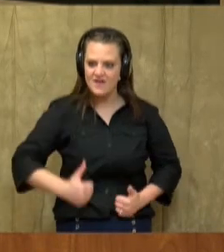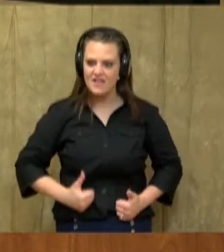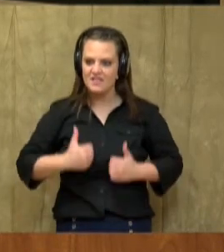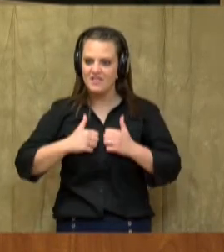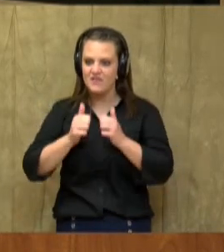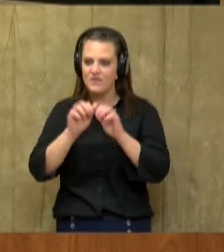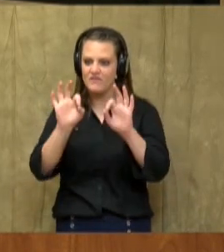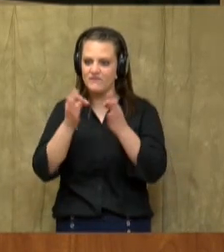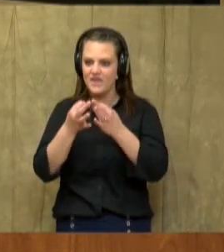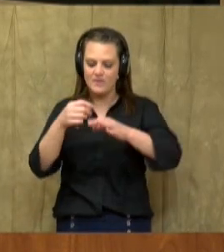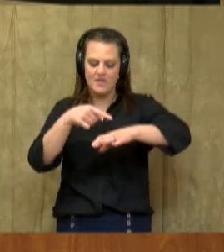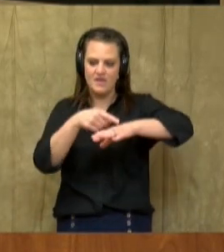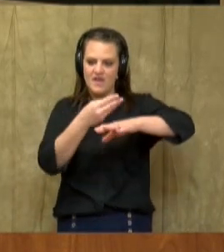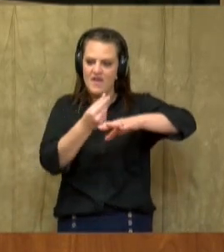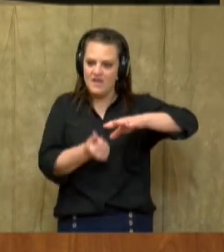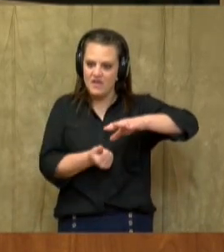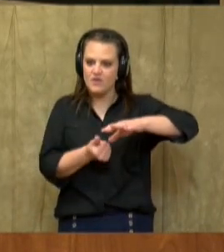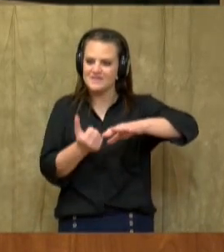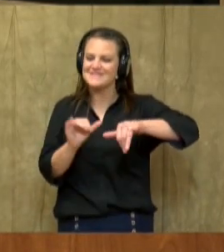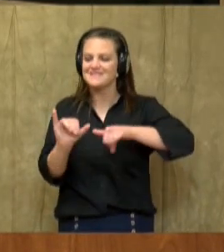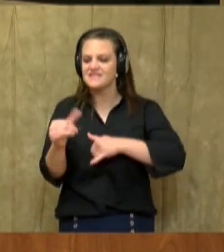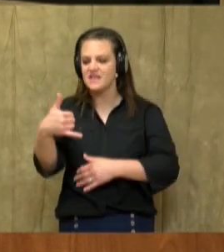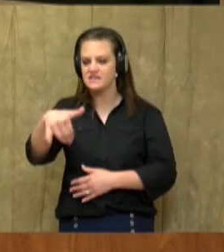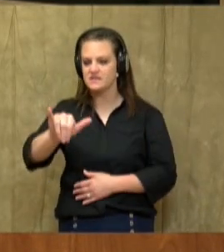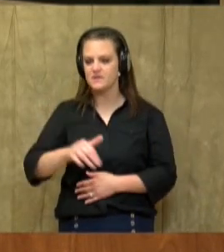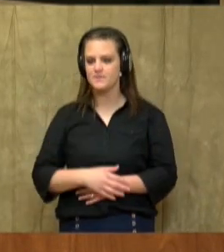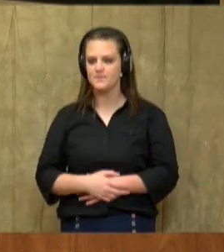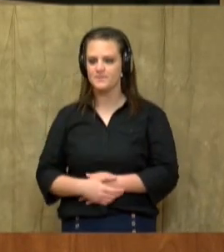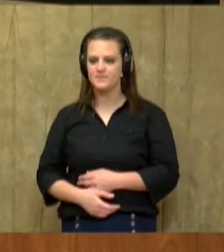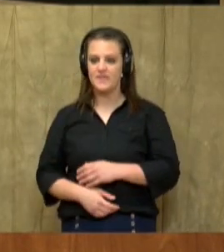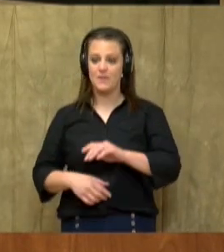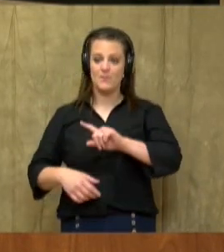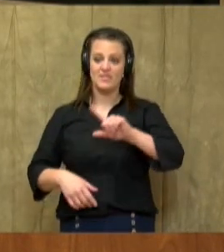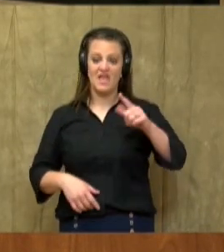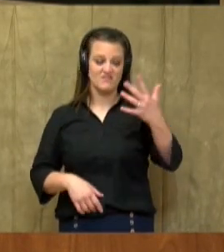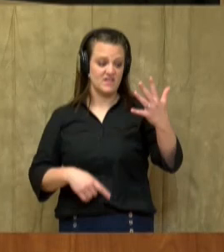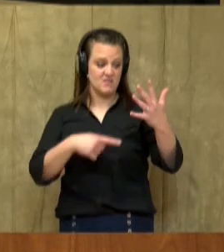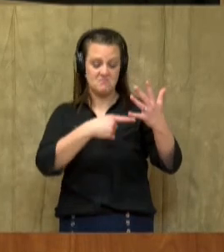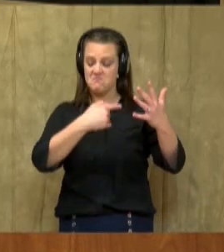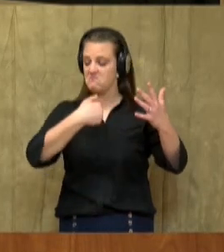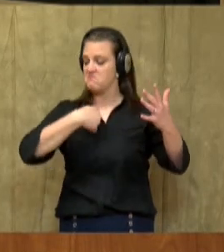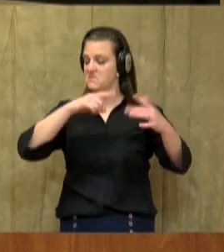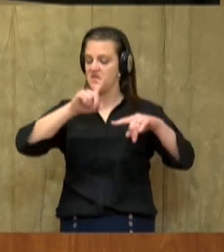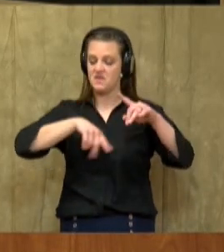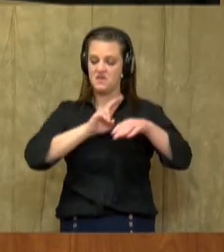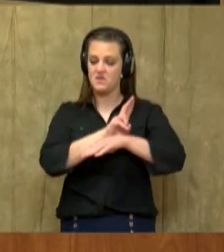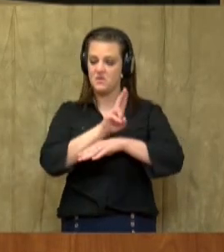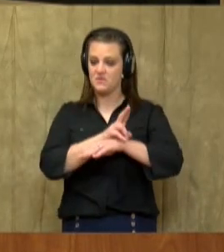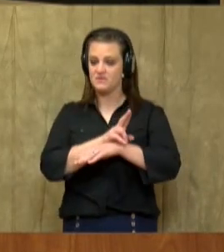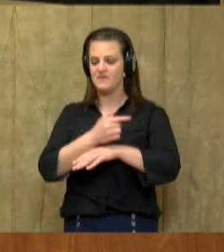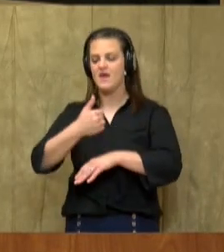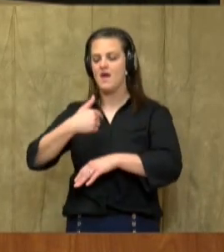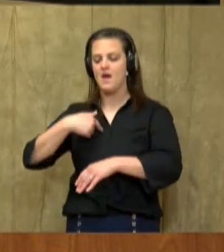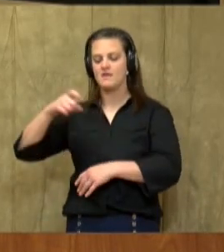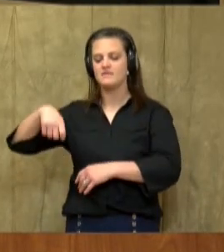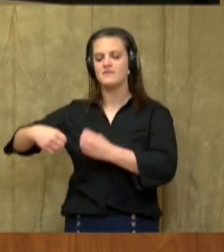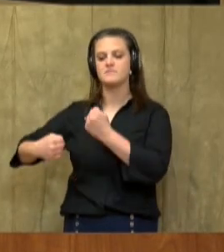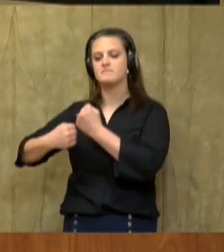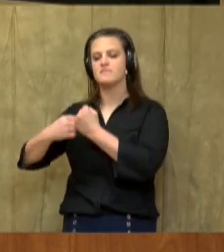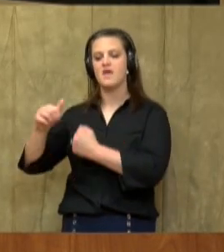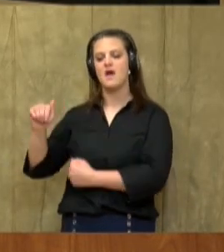his cast was off. With my left hand out of commission, I could sure use an assistant